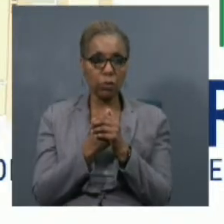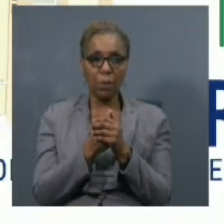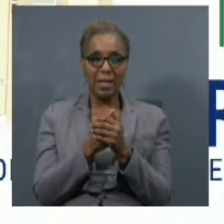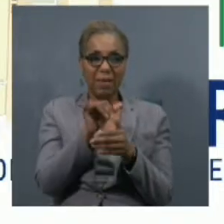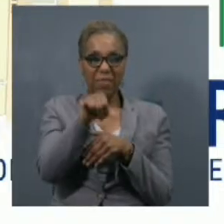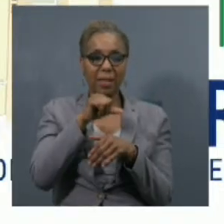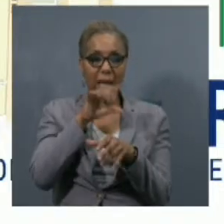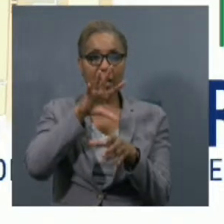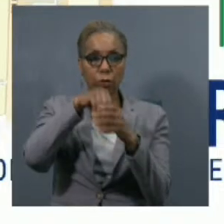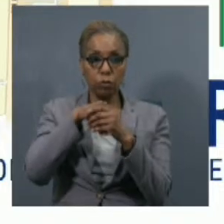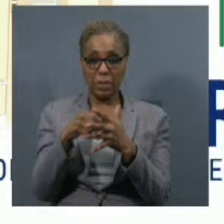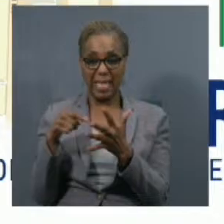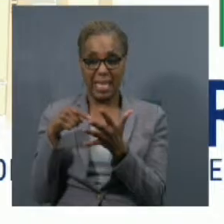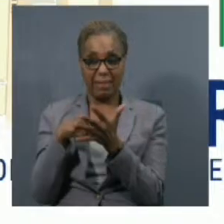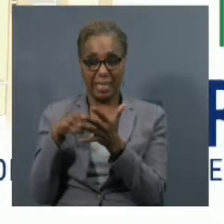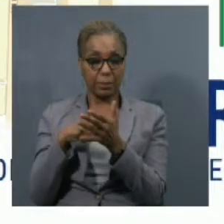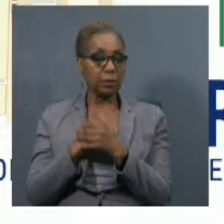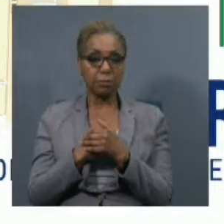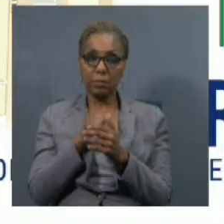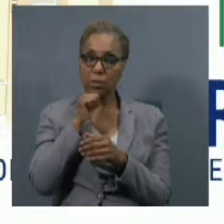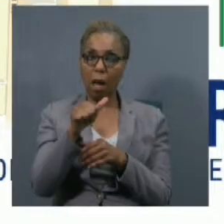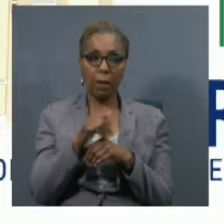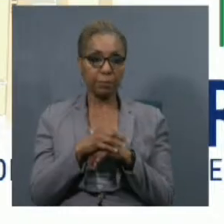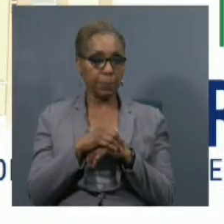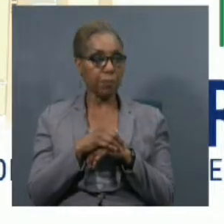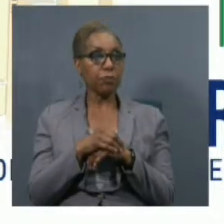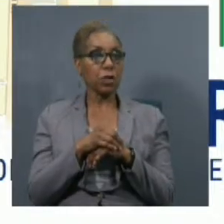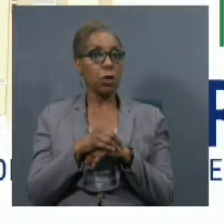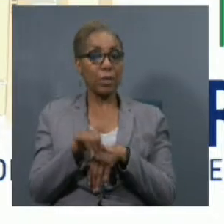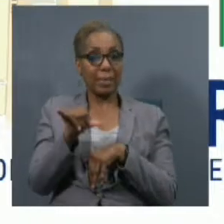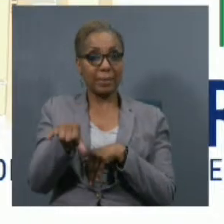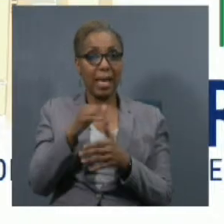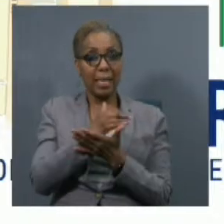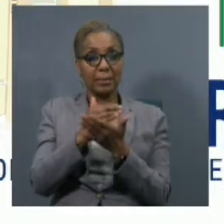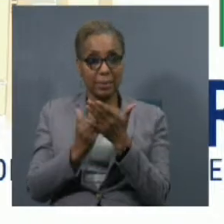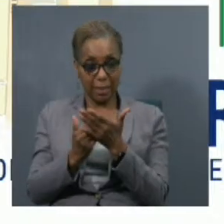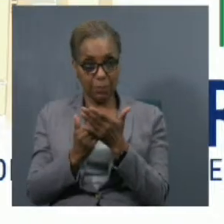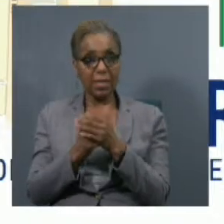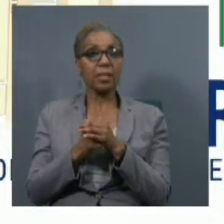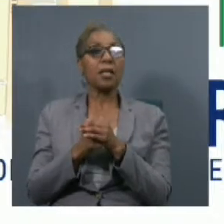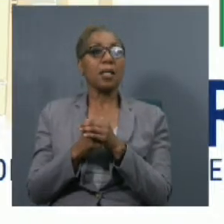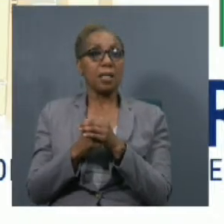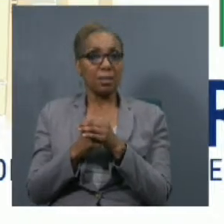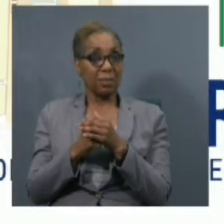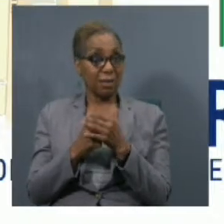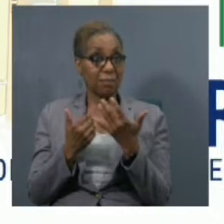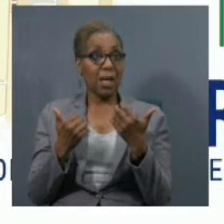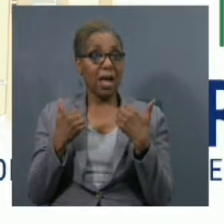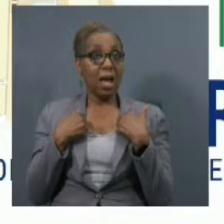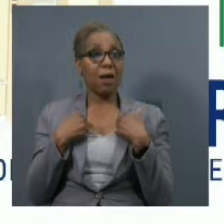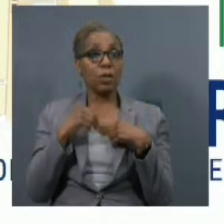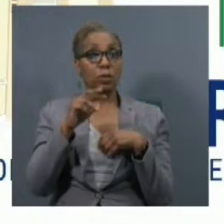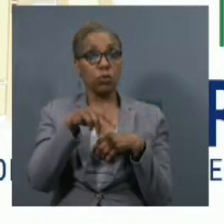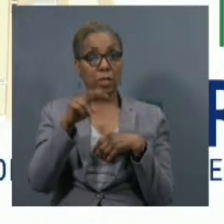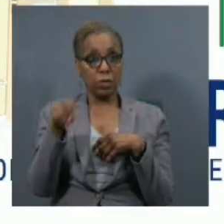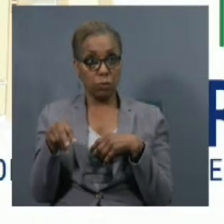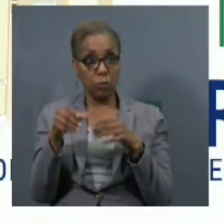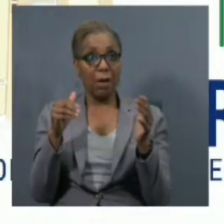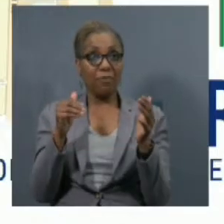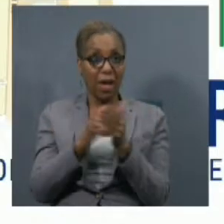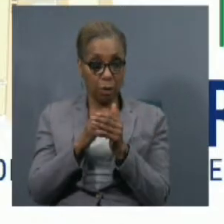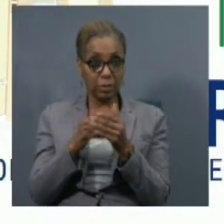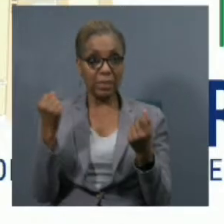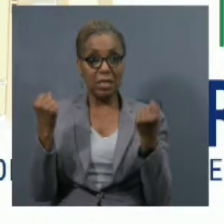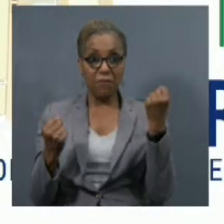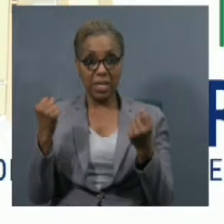included in this. And this segment also carries about 22,000 vehicles a day. So that's a big